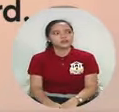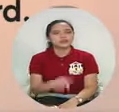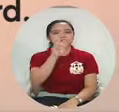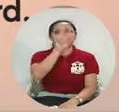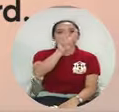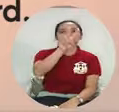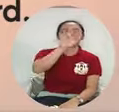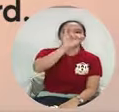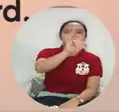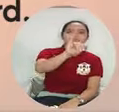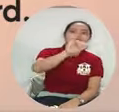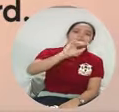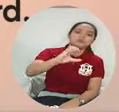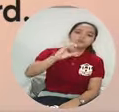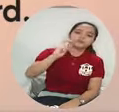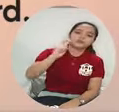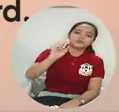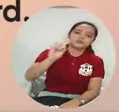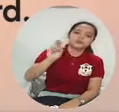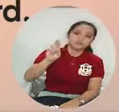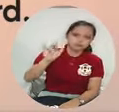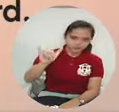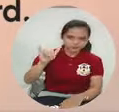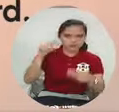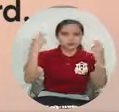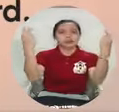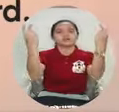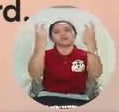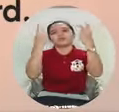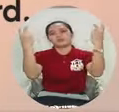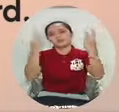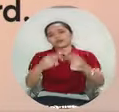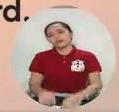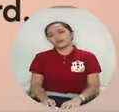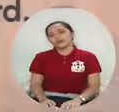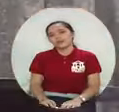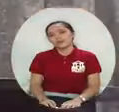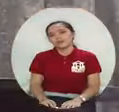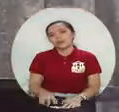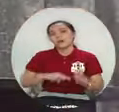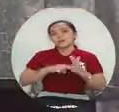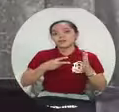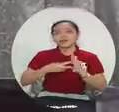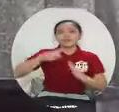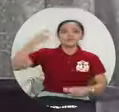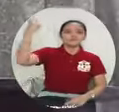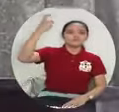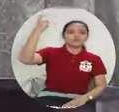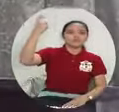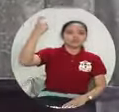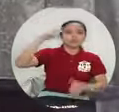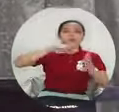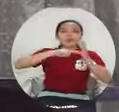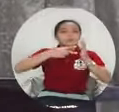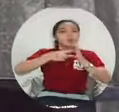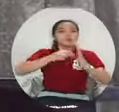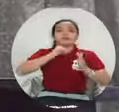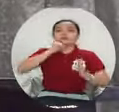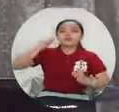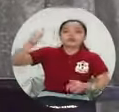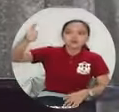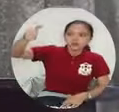For as much as you know that your labor is not in vain in the Lord, kung dili komitado si Paul, dili